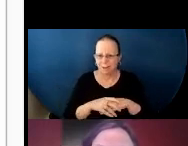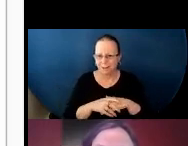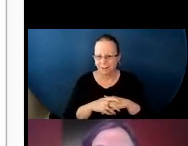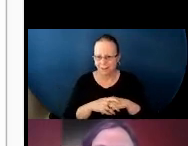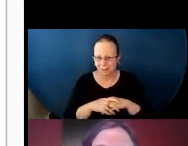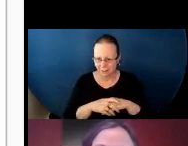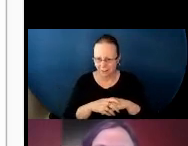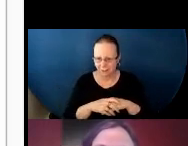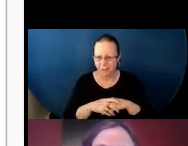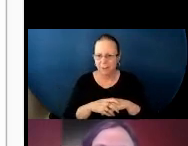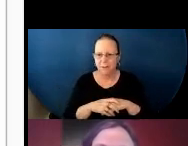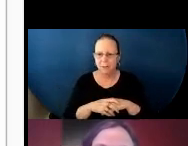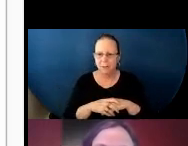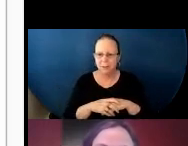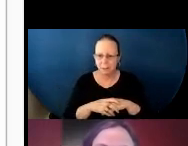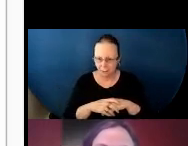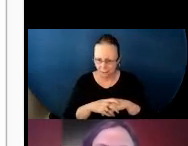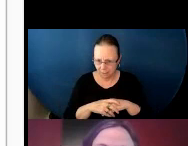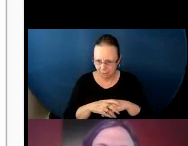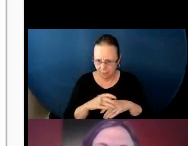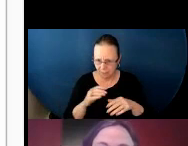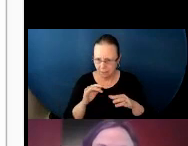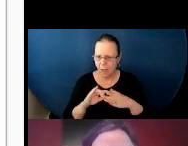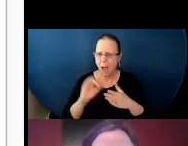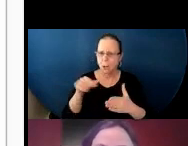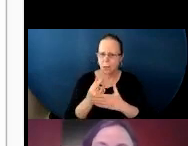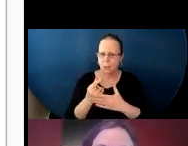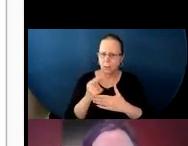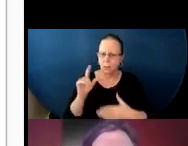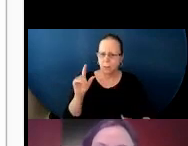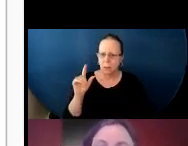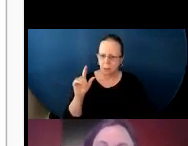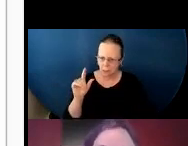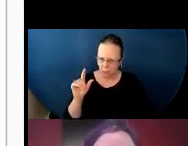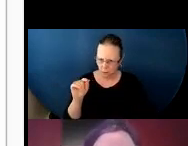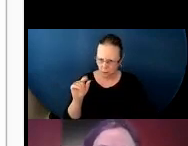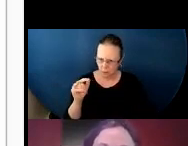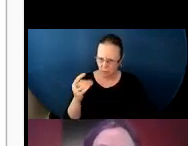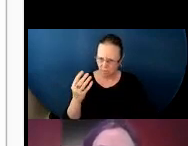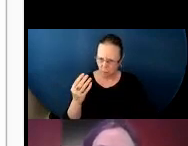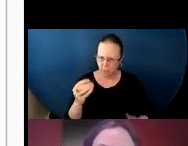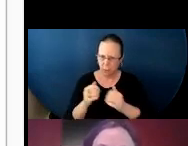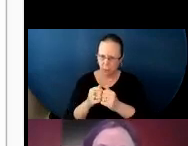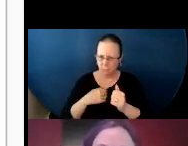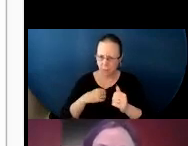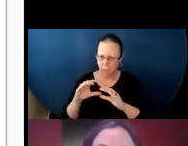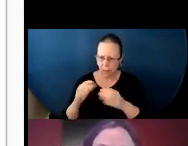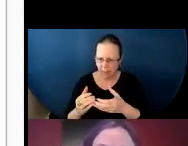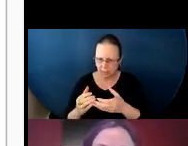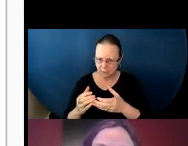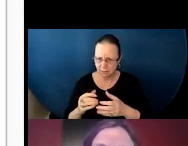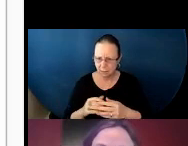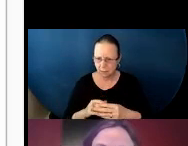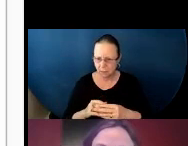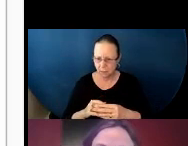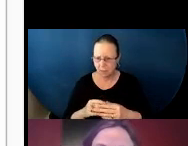I graduated in 2014 with my cash, but what I